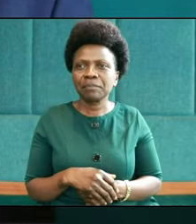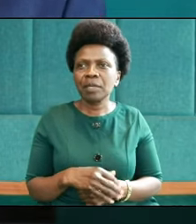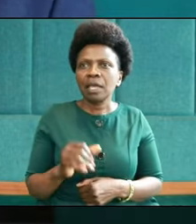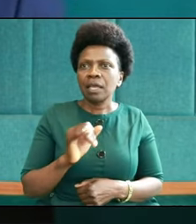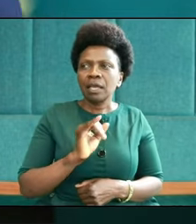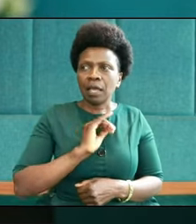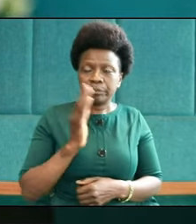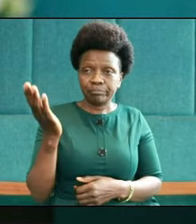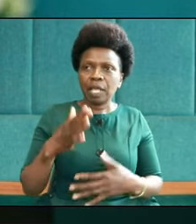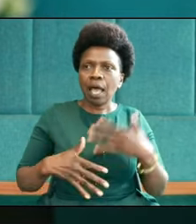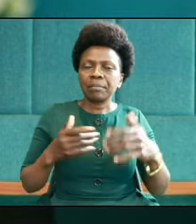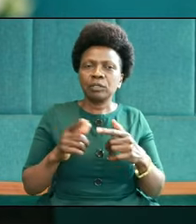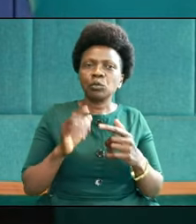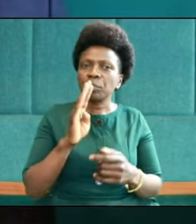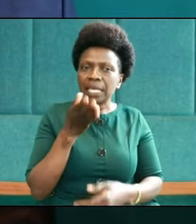I am happy to be